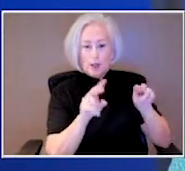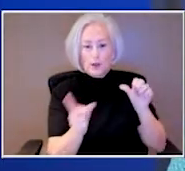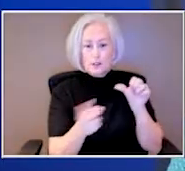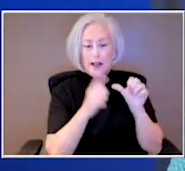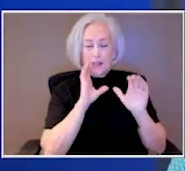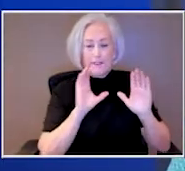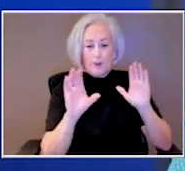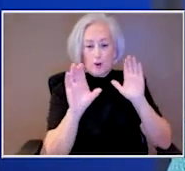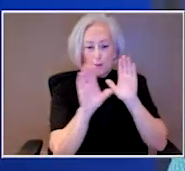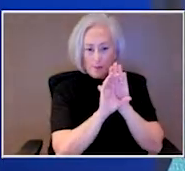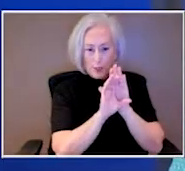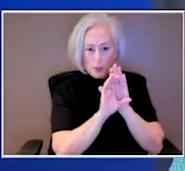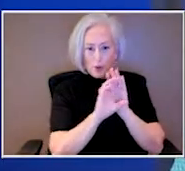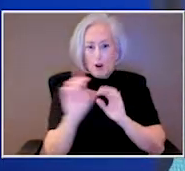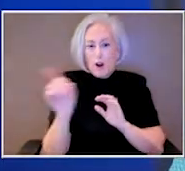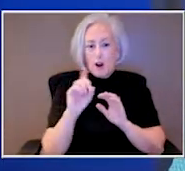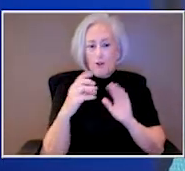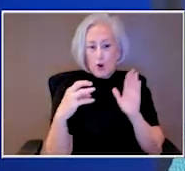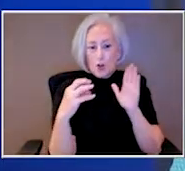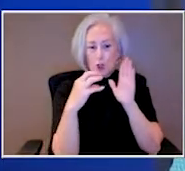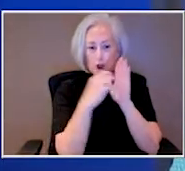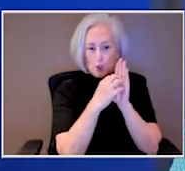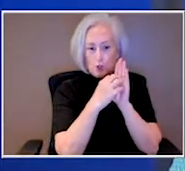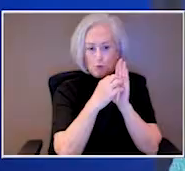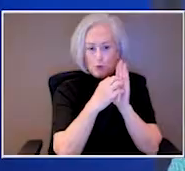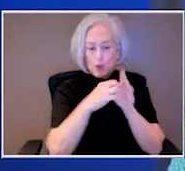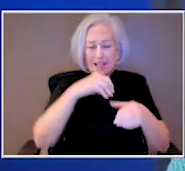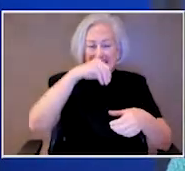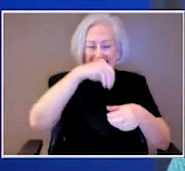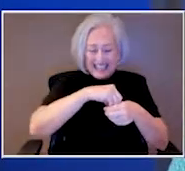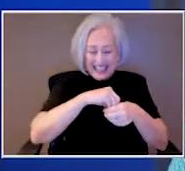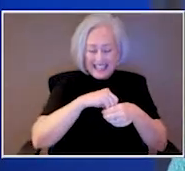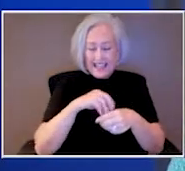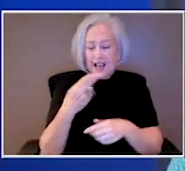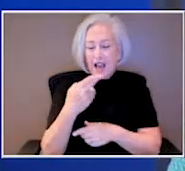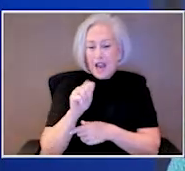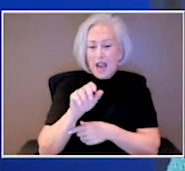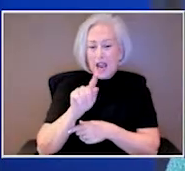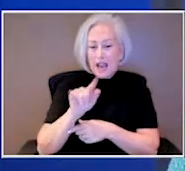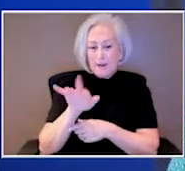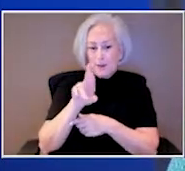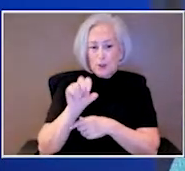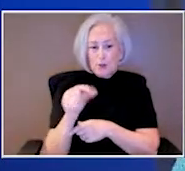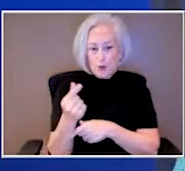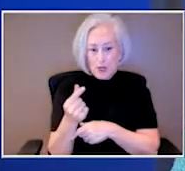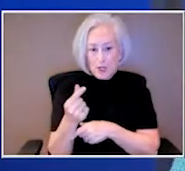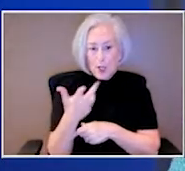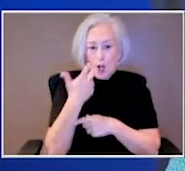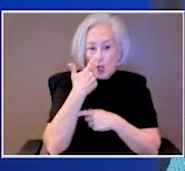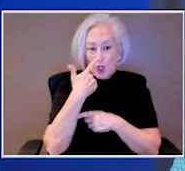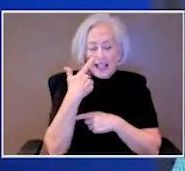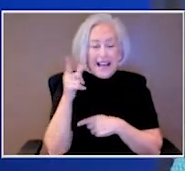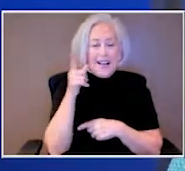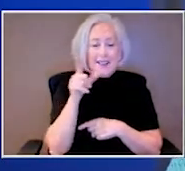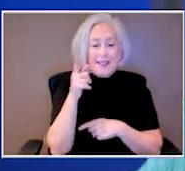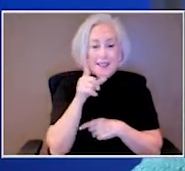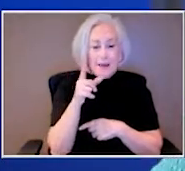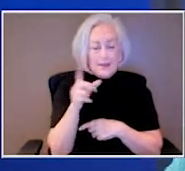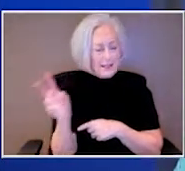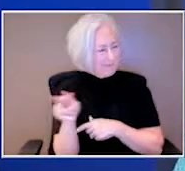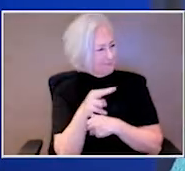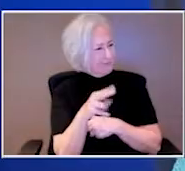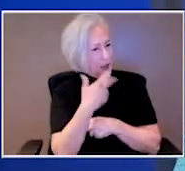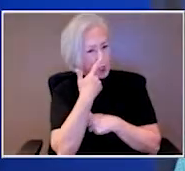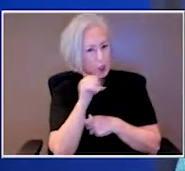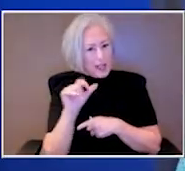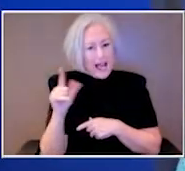of where the tumor was still in my hamstring, and it looked like a lemon. And I said it. I said, it looks like a lemon. But it